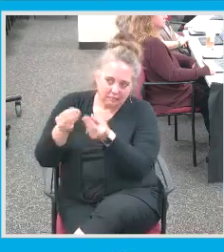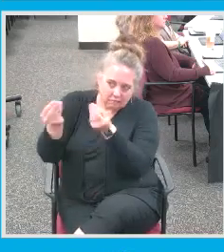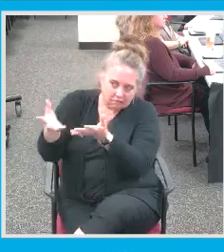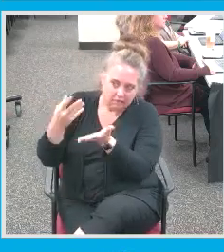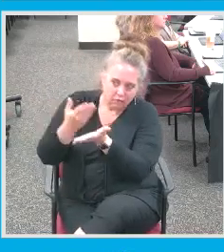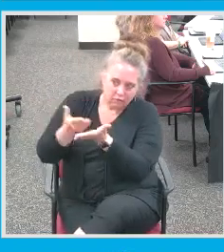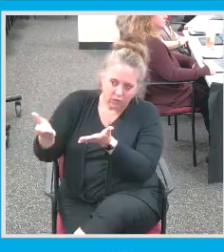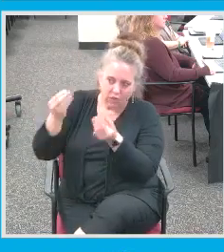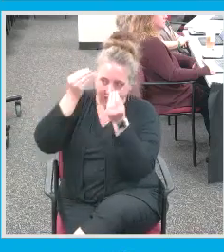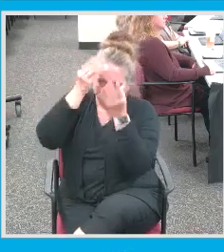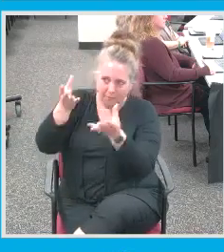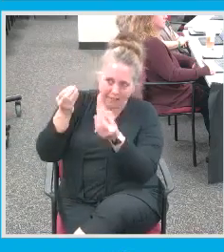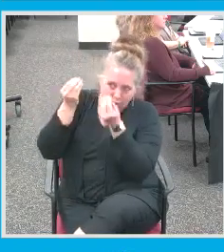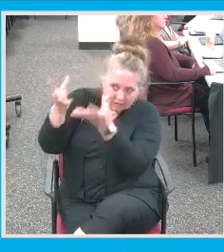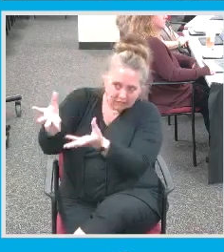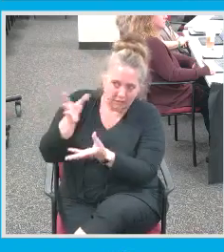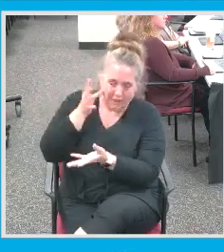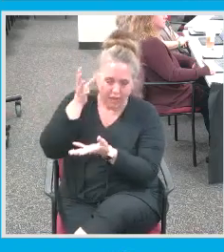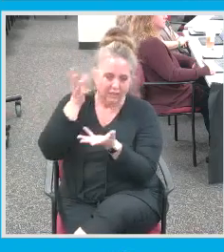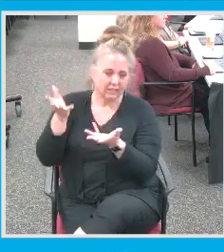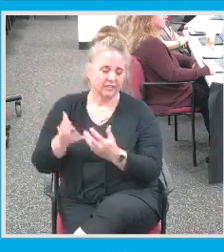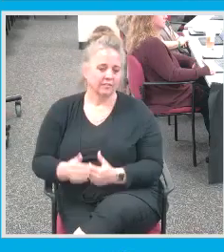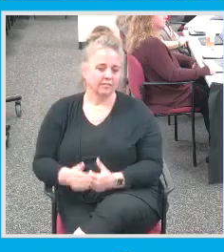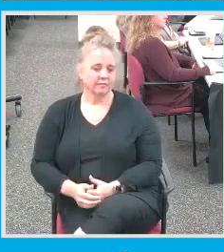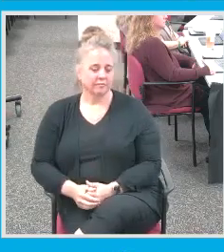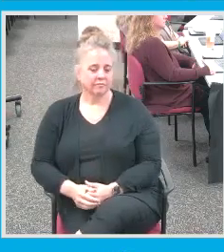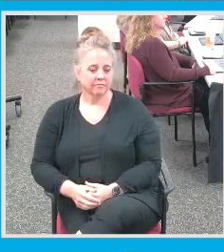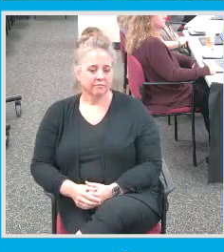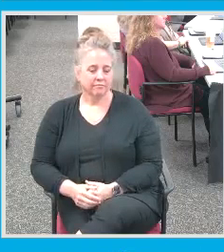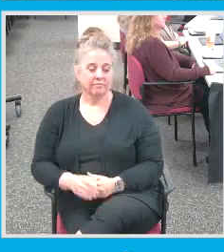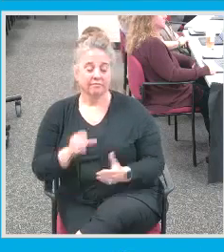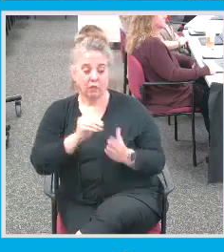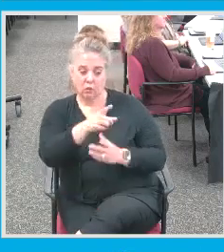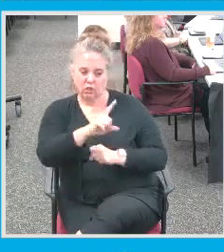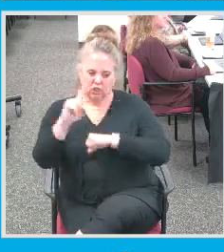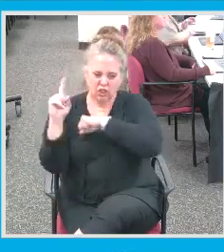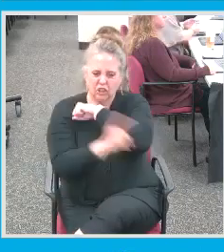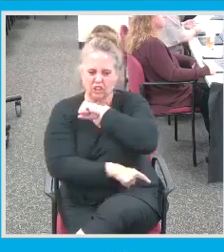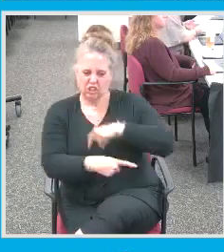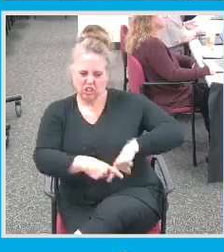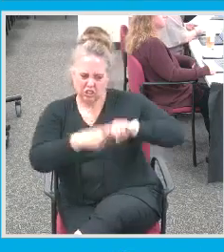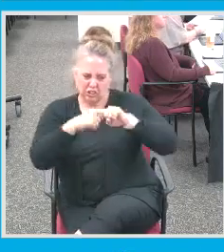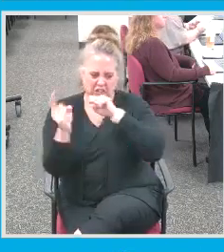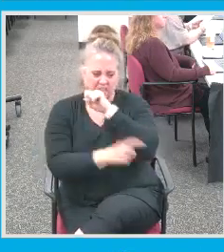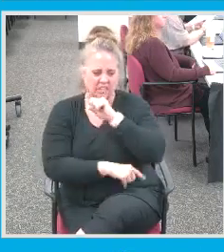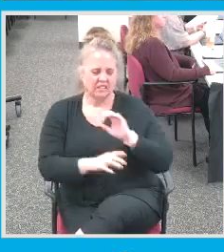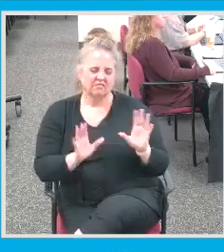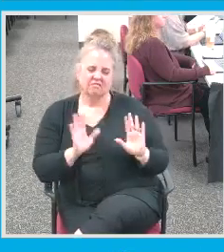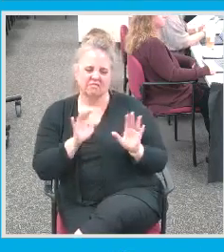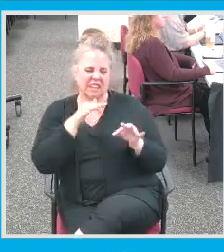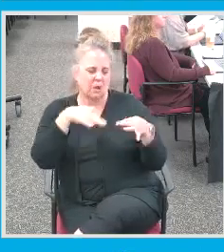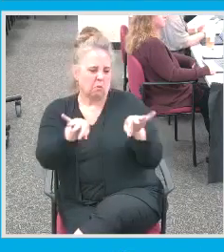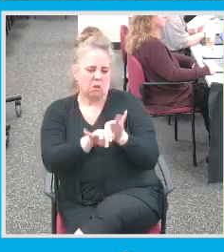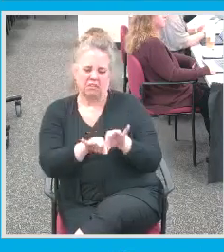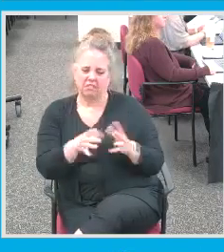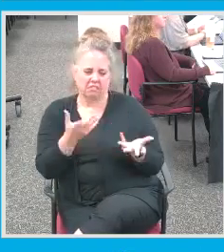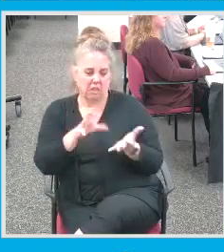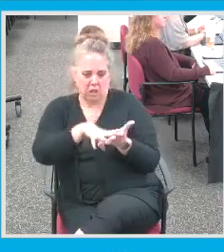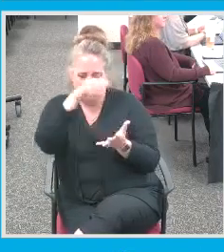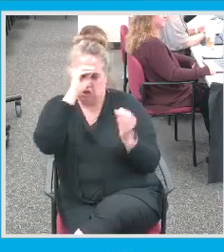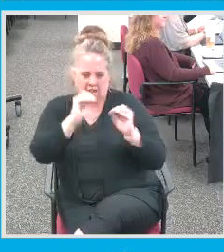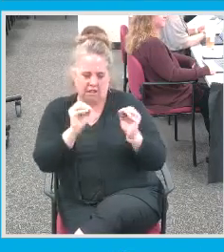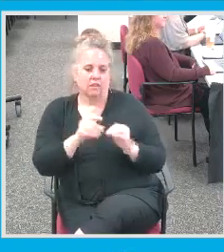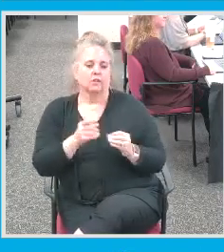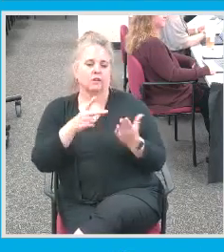just us punishing the student. They are learning from the program. And they forgot to tell